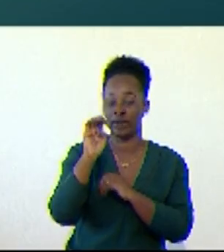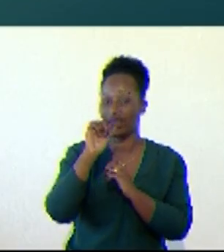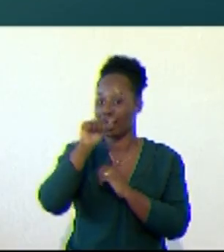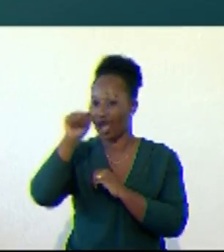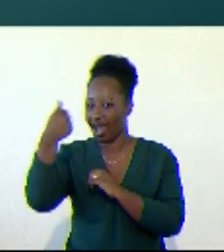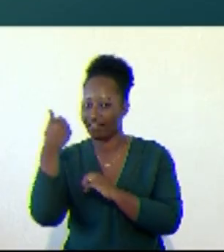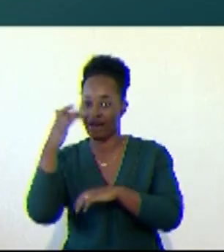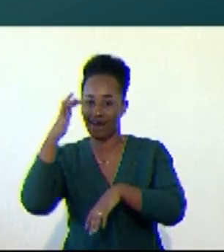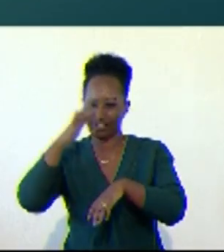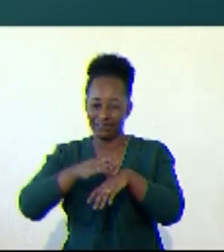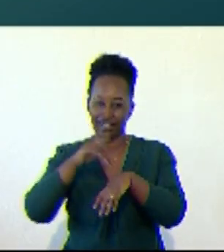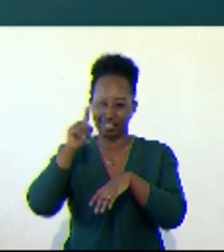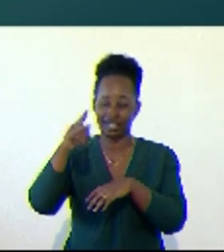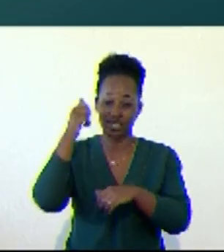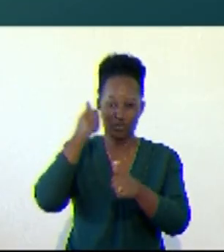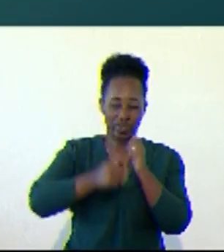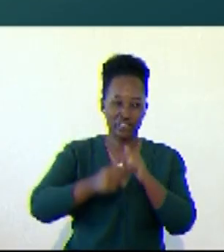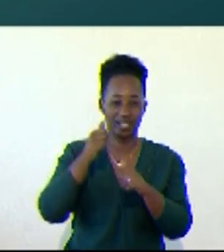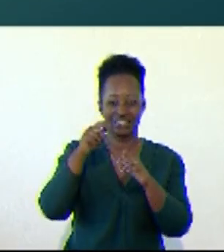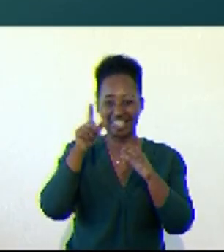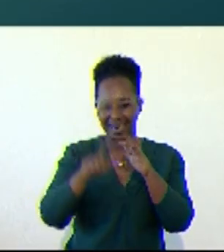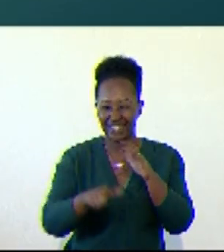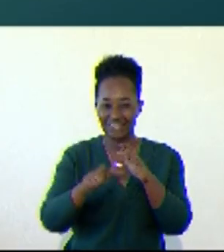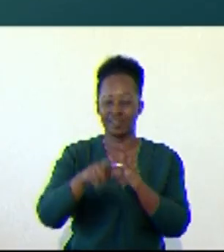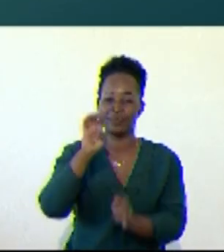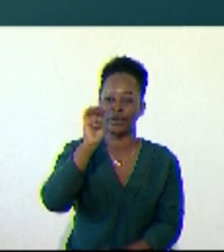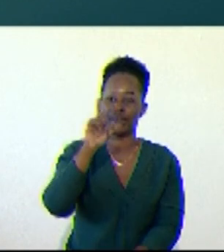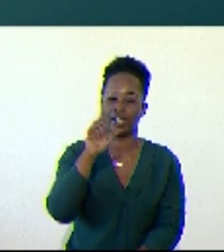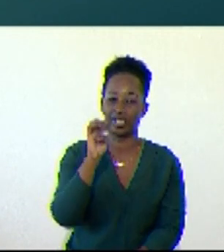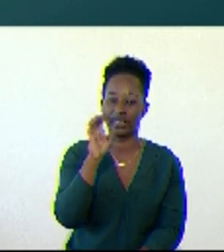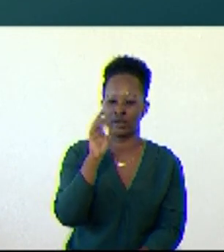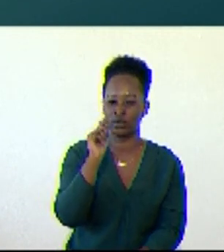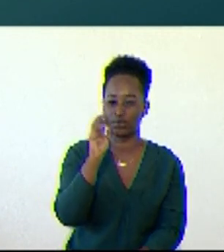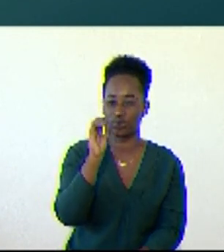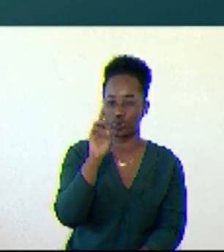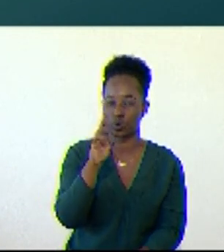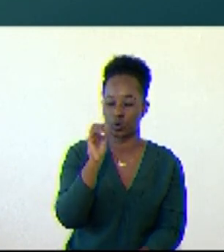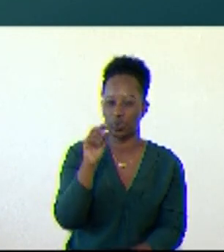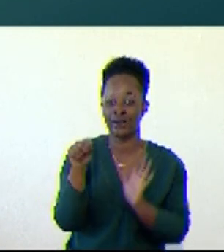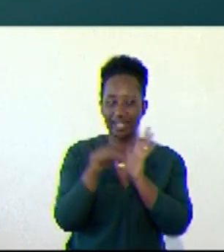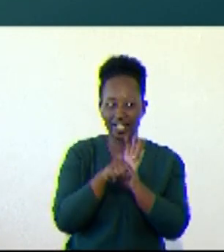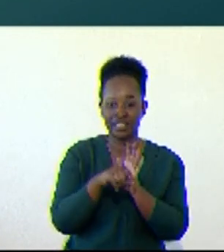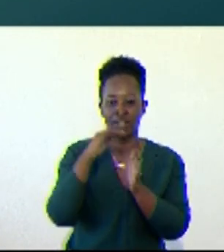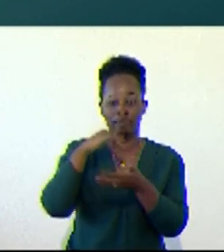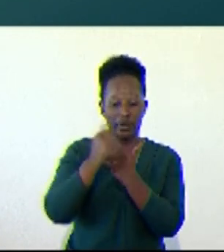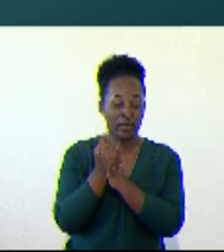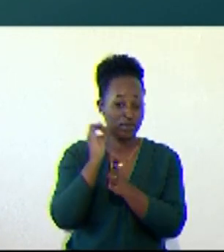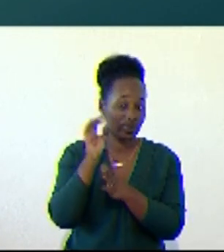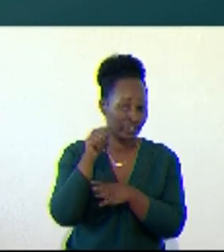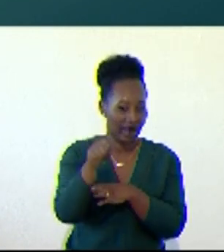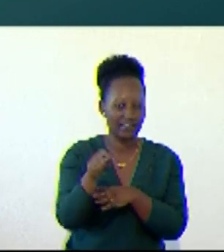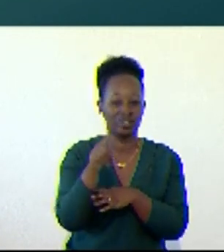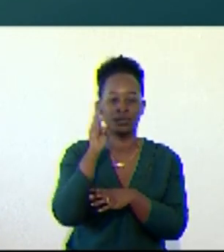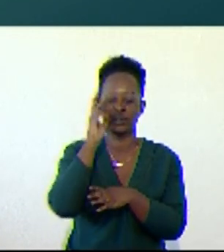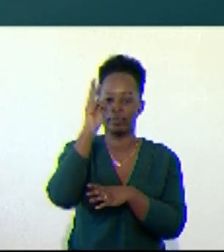is less electronegative, and because of that, it will be the one which has